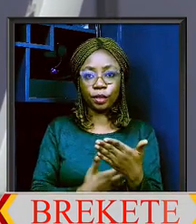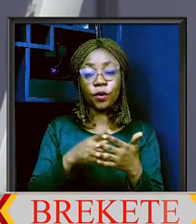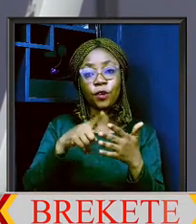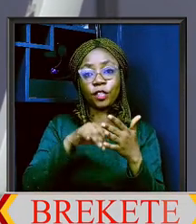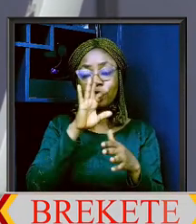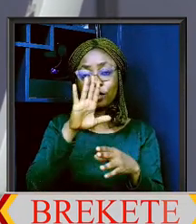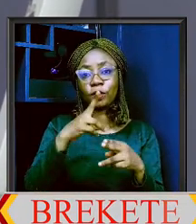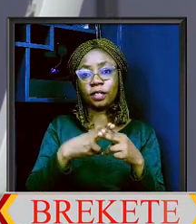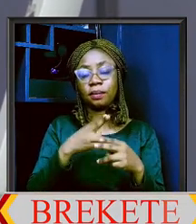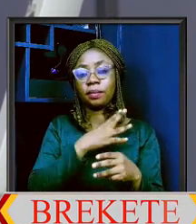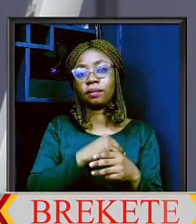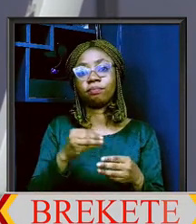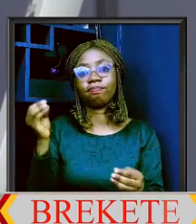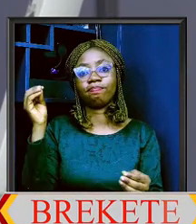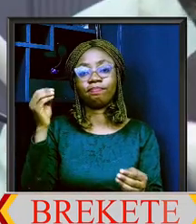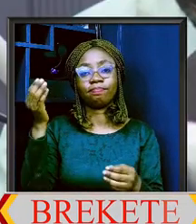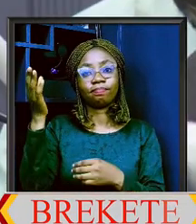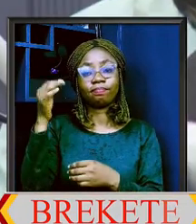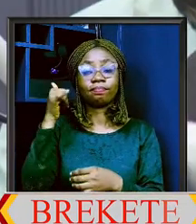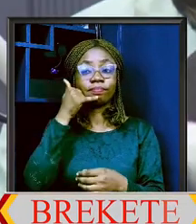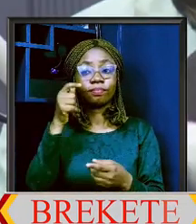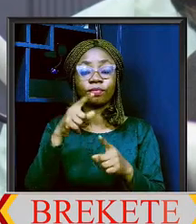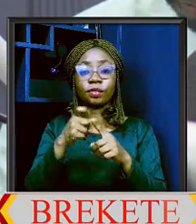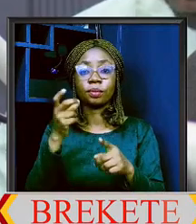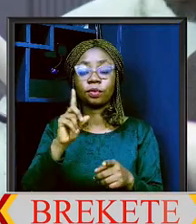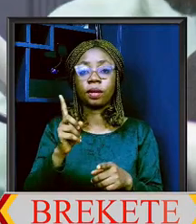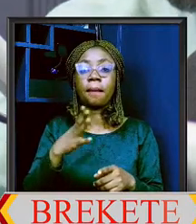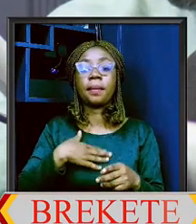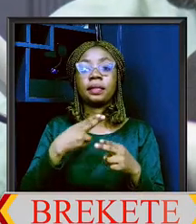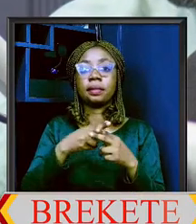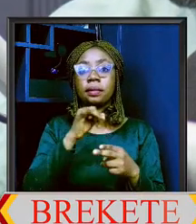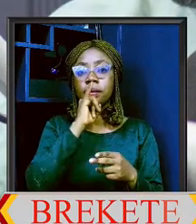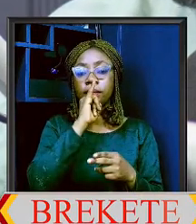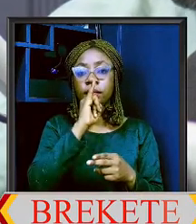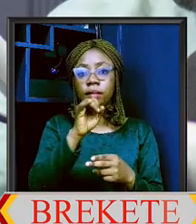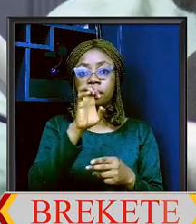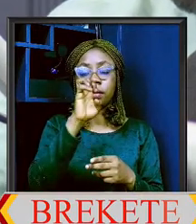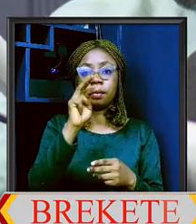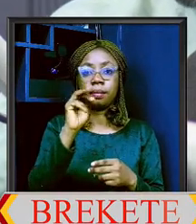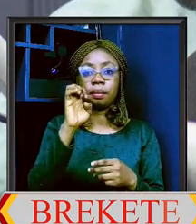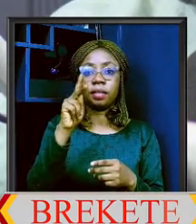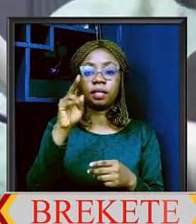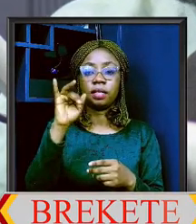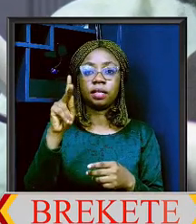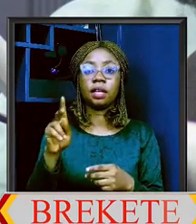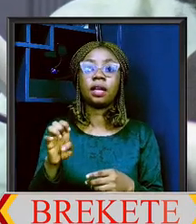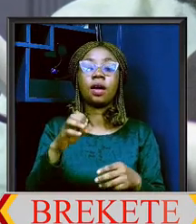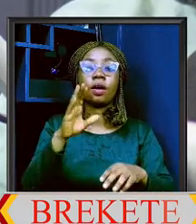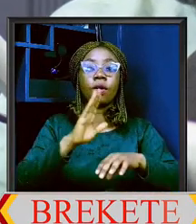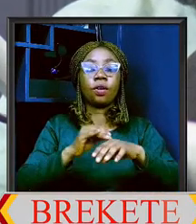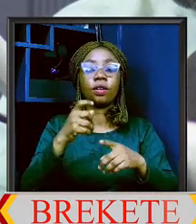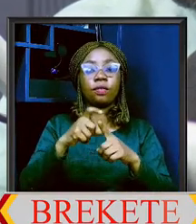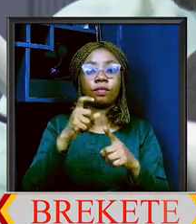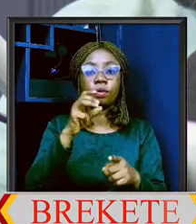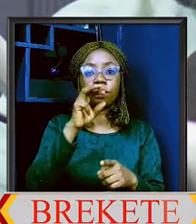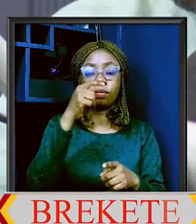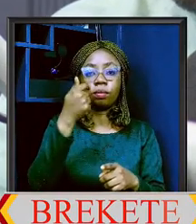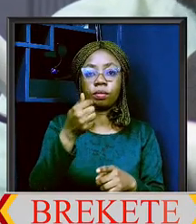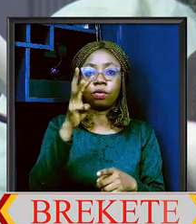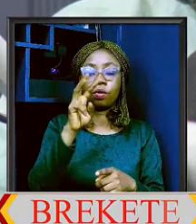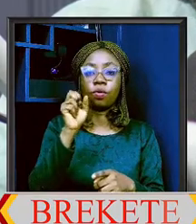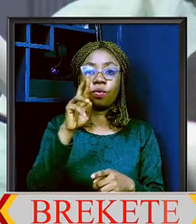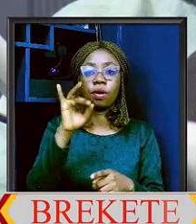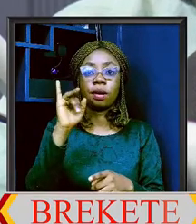W your where from my name is Dominic I'm calling from Gua yeah Gua you called the wrong number